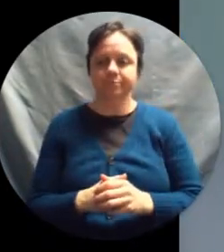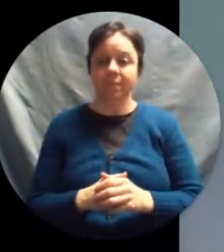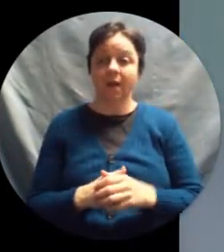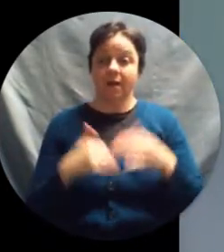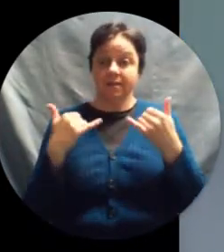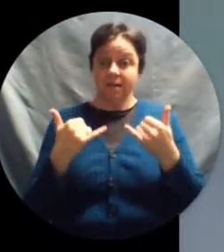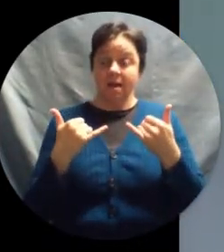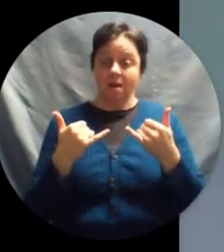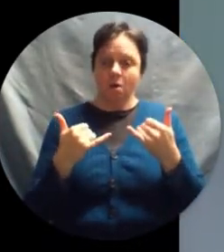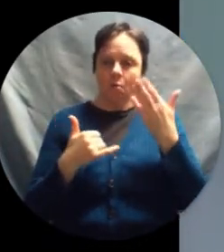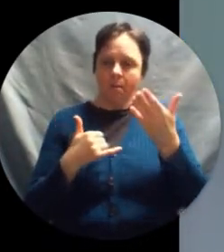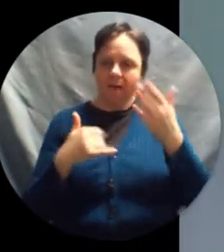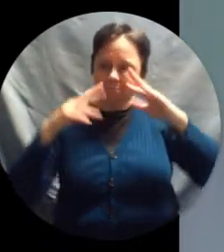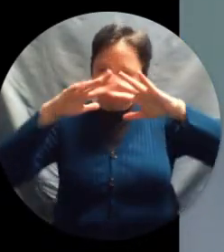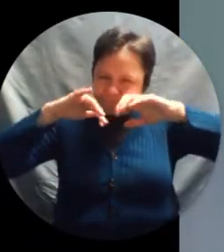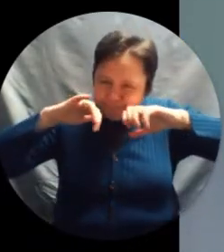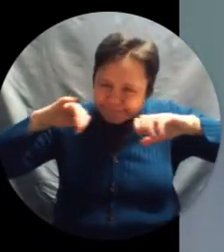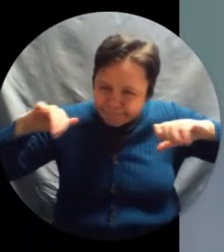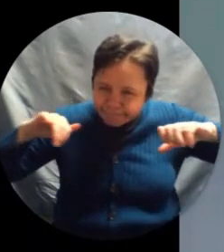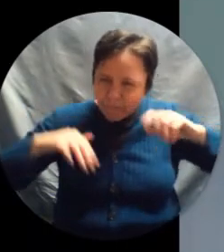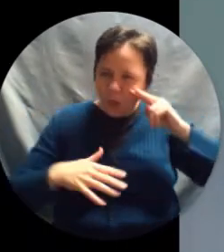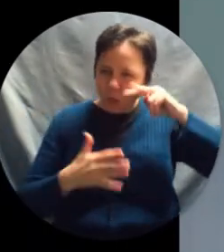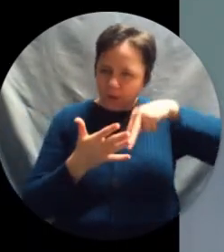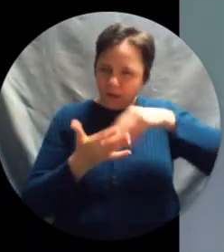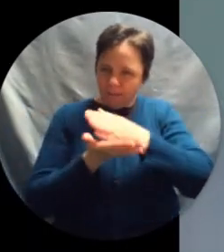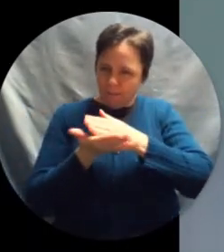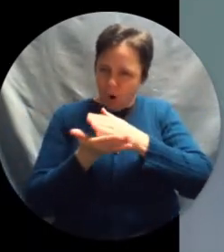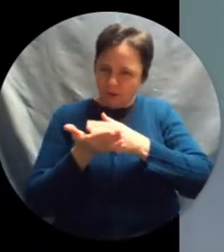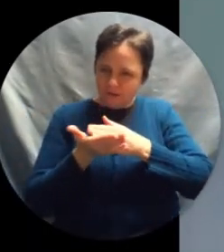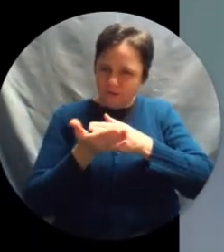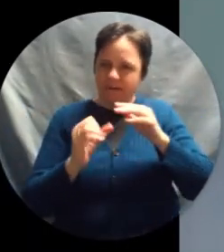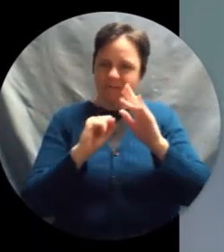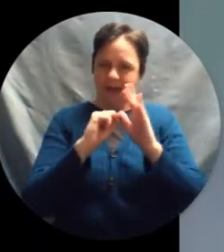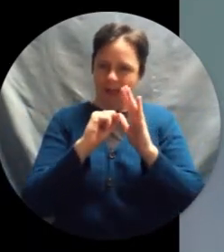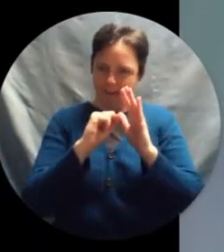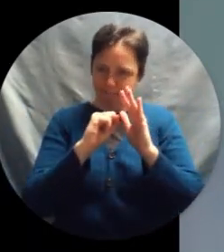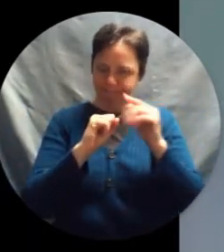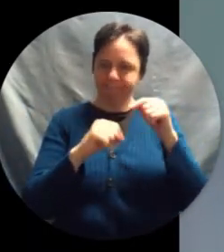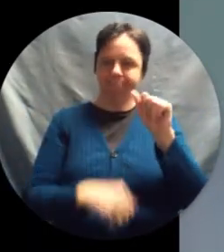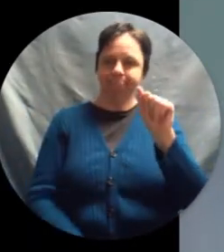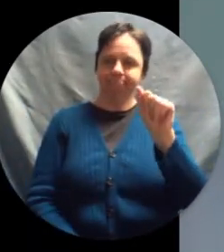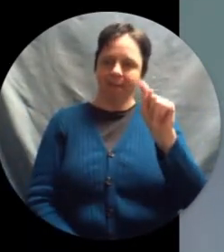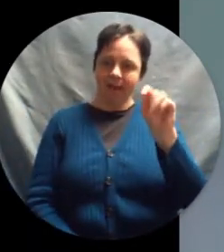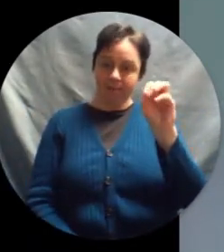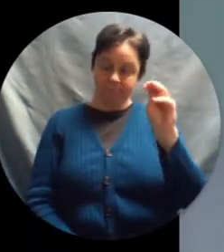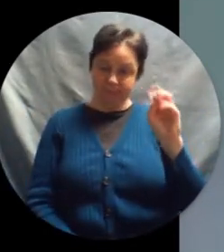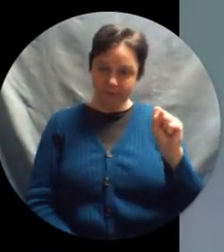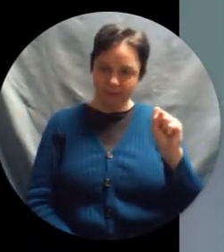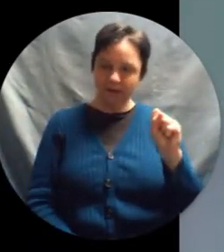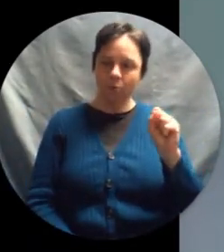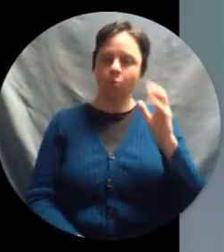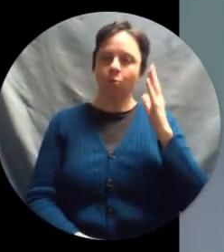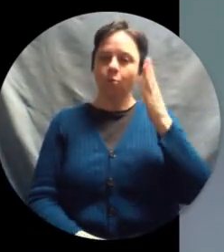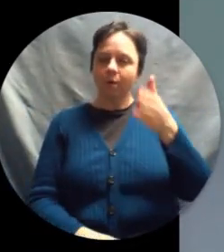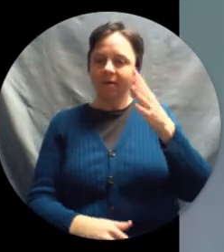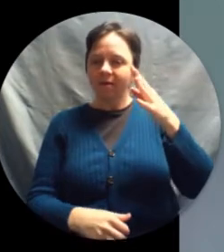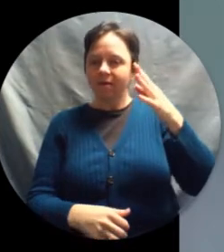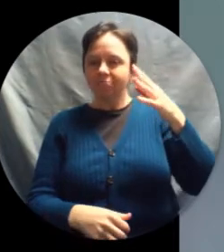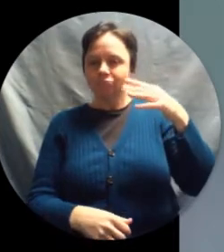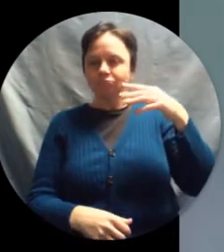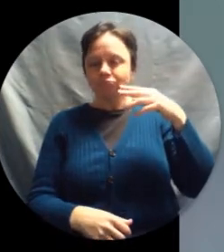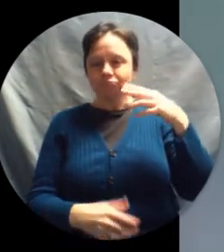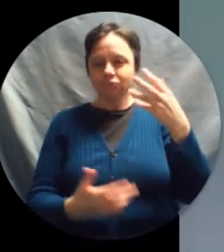looking inside that atom, looking at its component parts, and then looking at what we can start to make when we